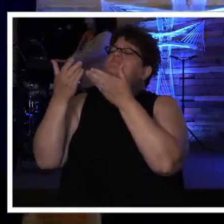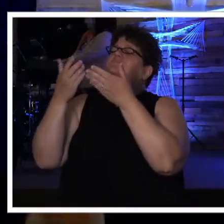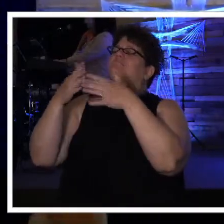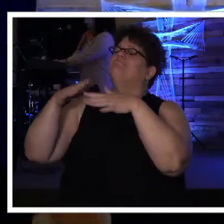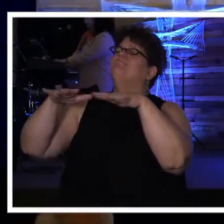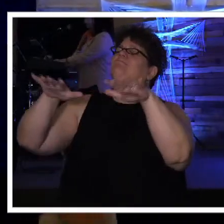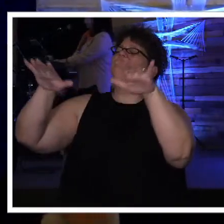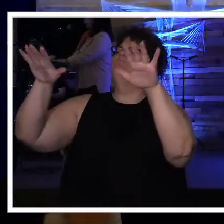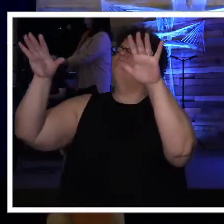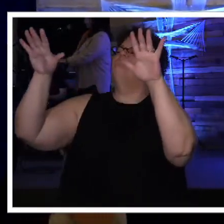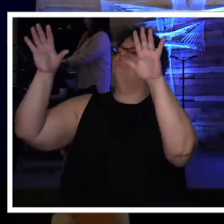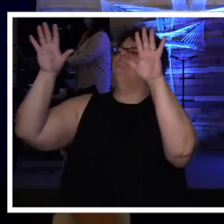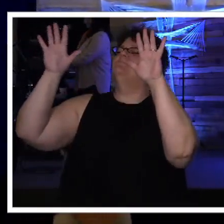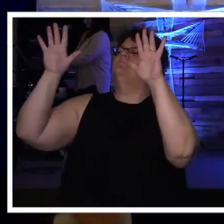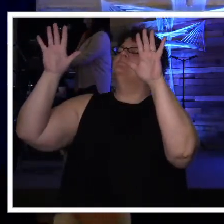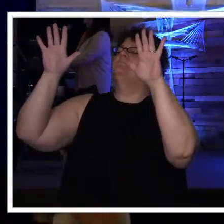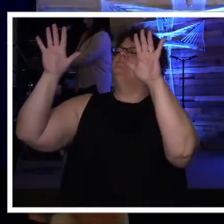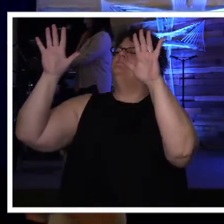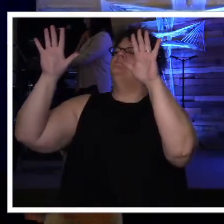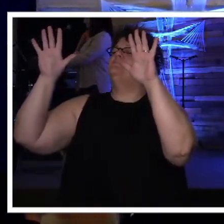Thank you.